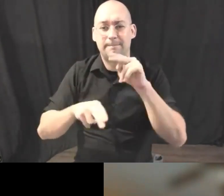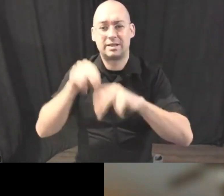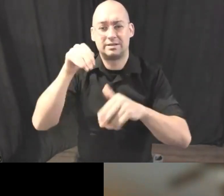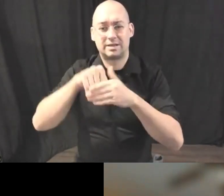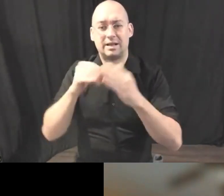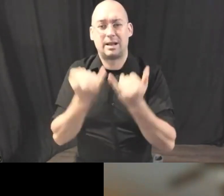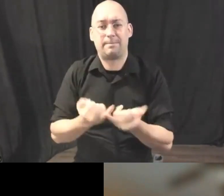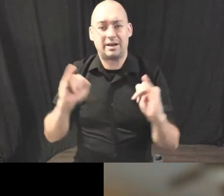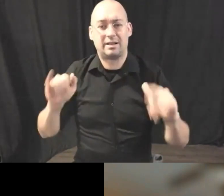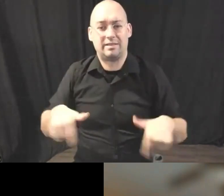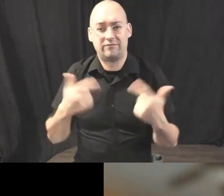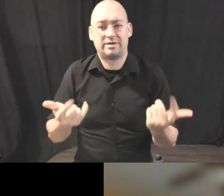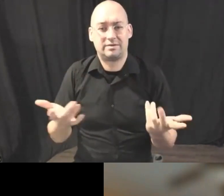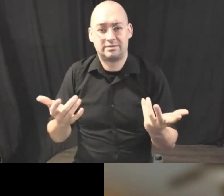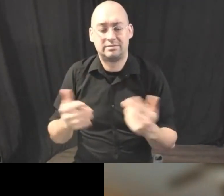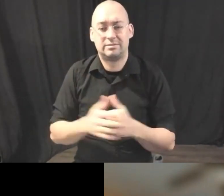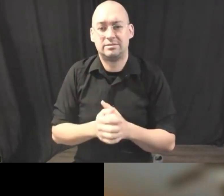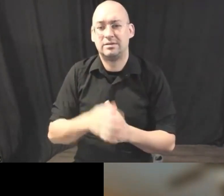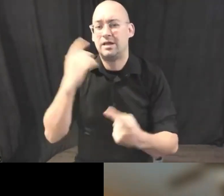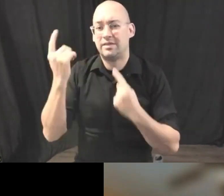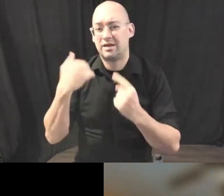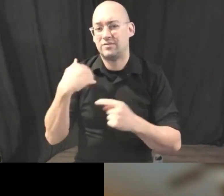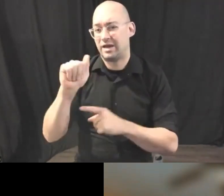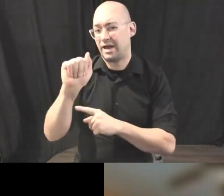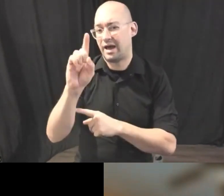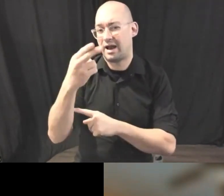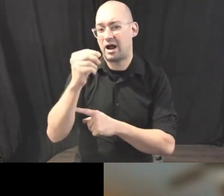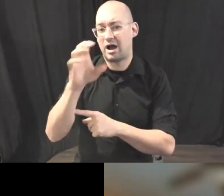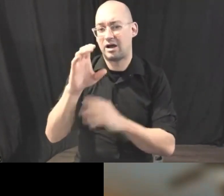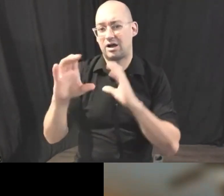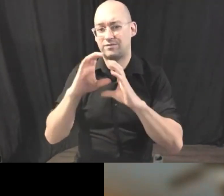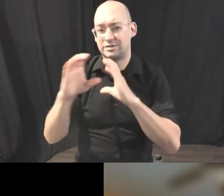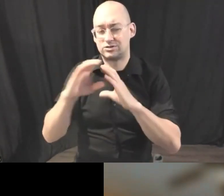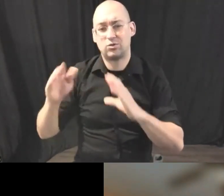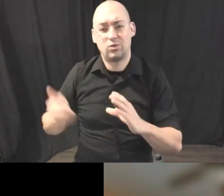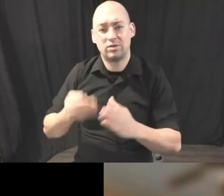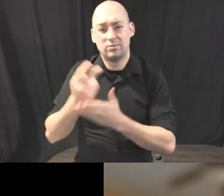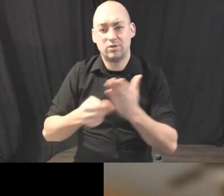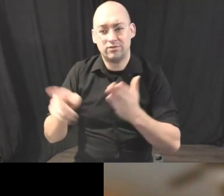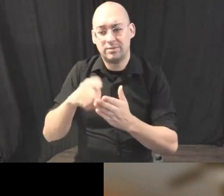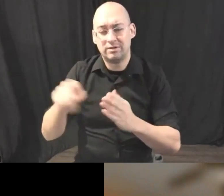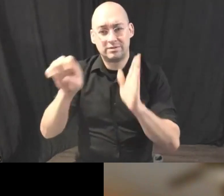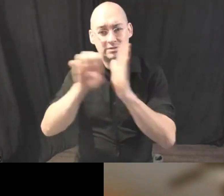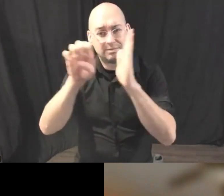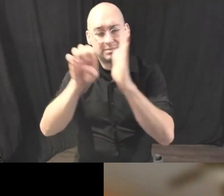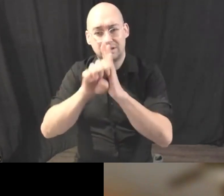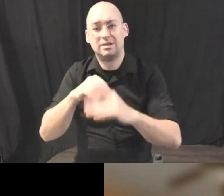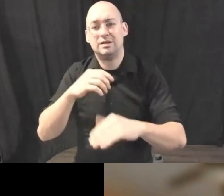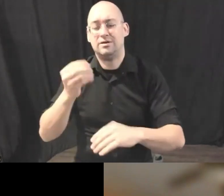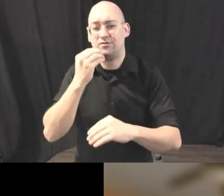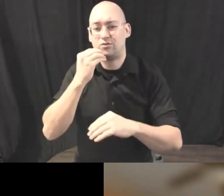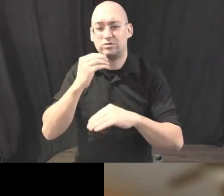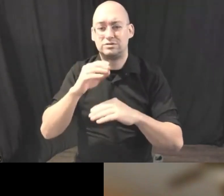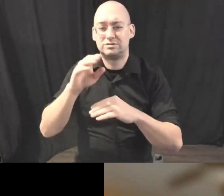living? Right. And so I think we've been having very ad hoc conversations that would welcome proposals about for example, could Meals on Wheels